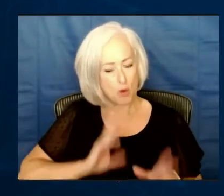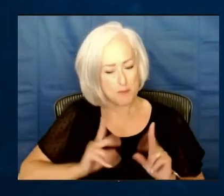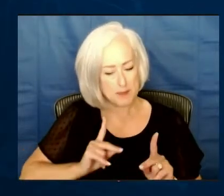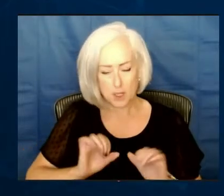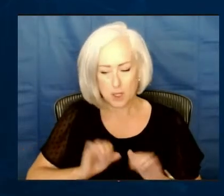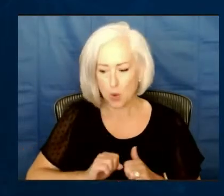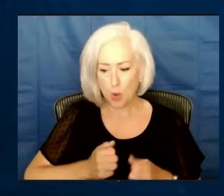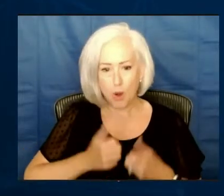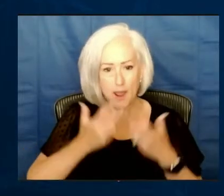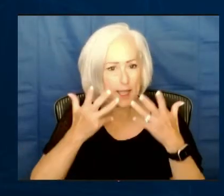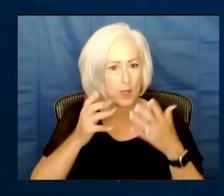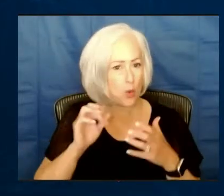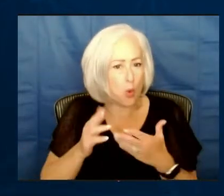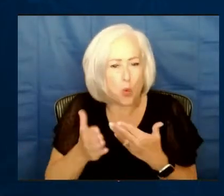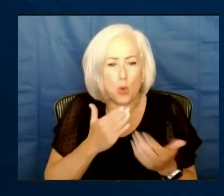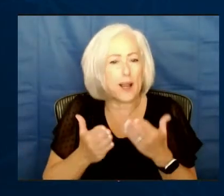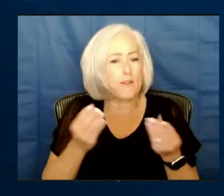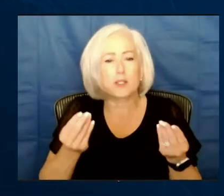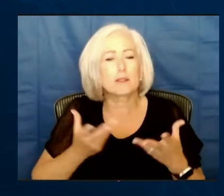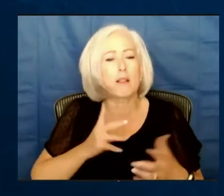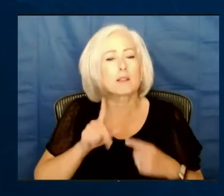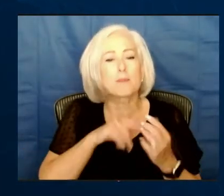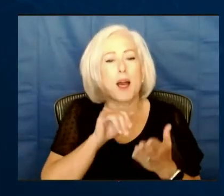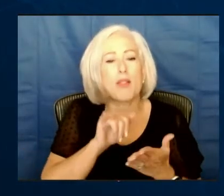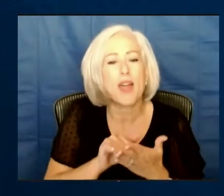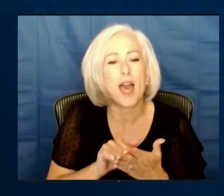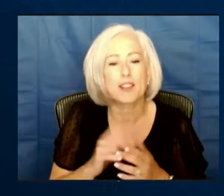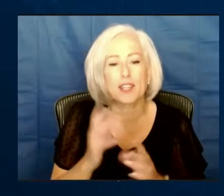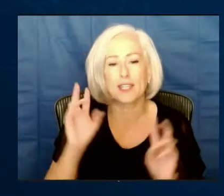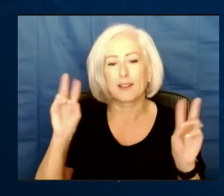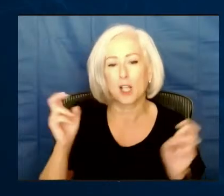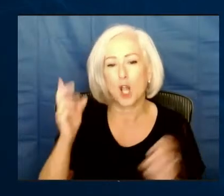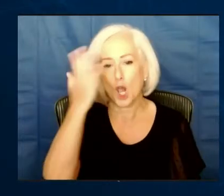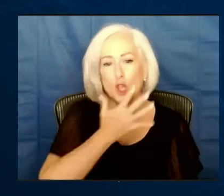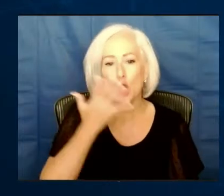it may be? Talk to us a little bit about that look of suspicion when you're in a store.